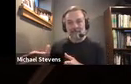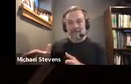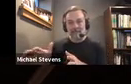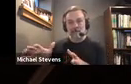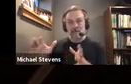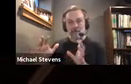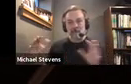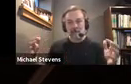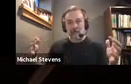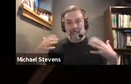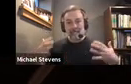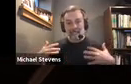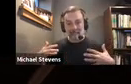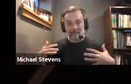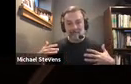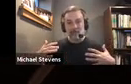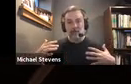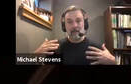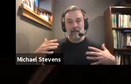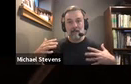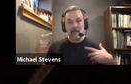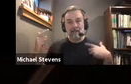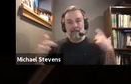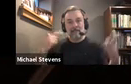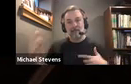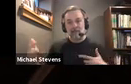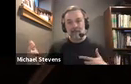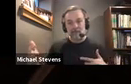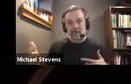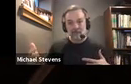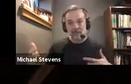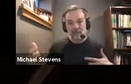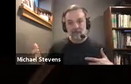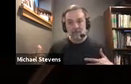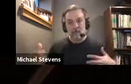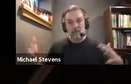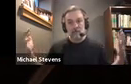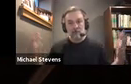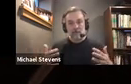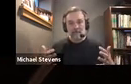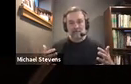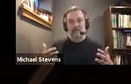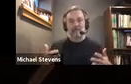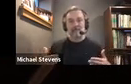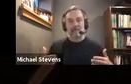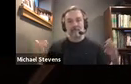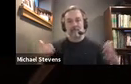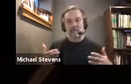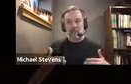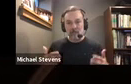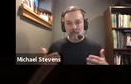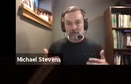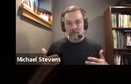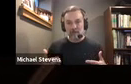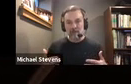as well for attendees. I love that you're giving the perspective of when you're hosting these, actually, because